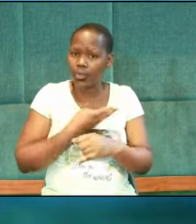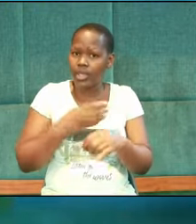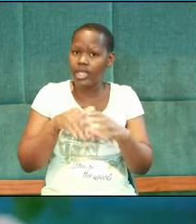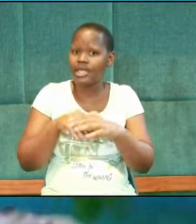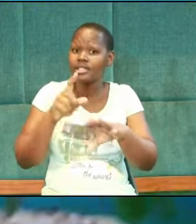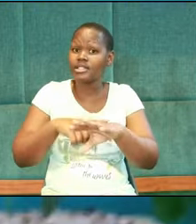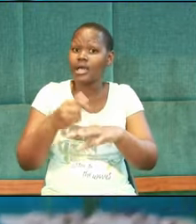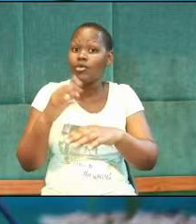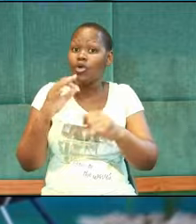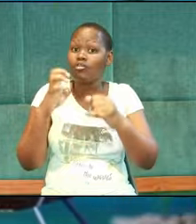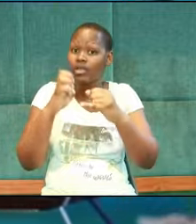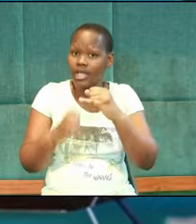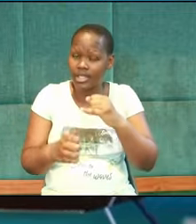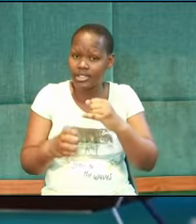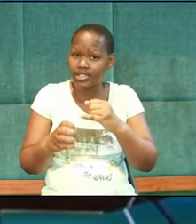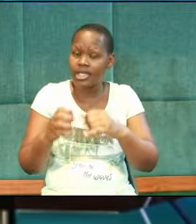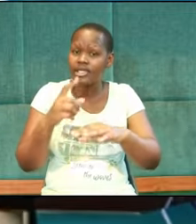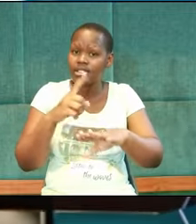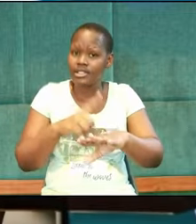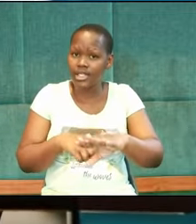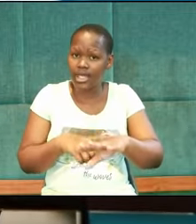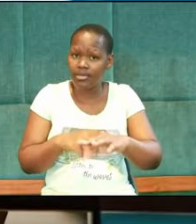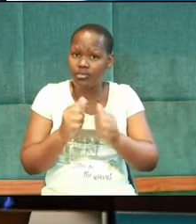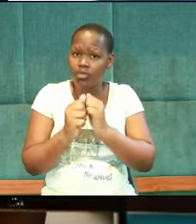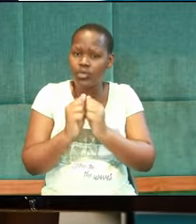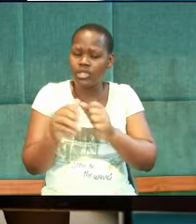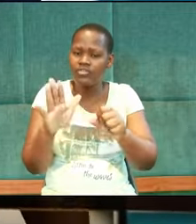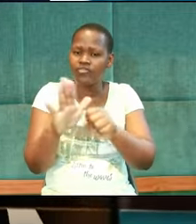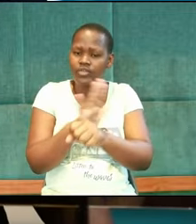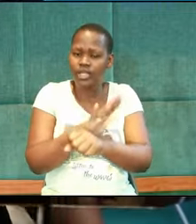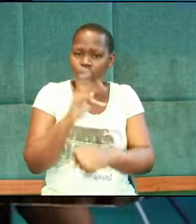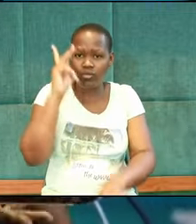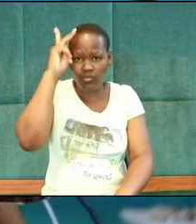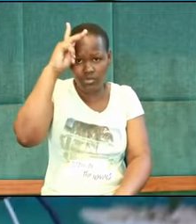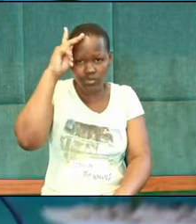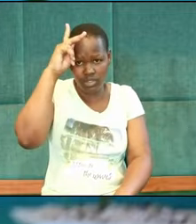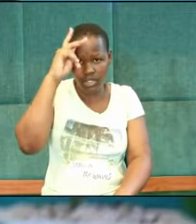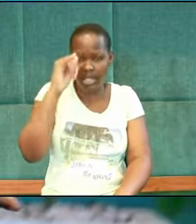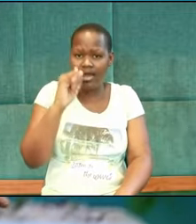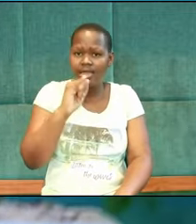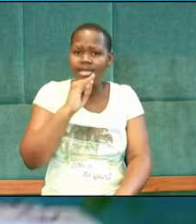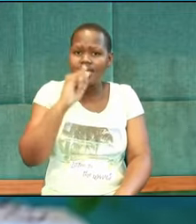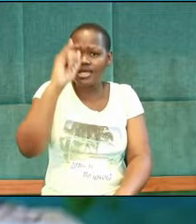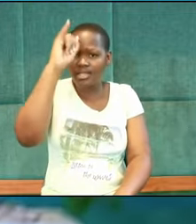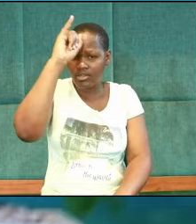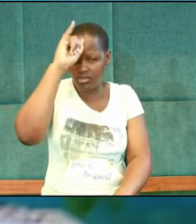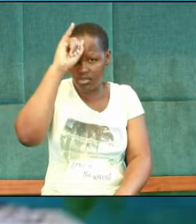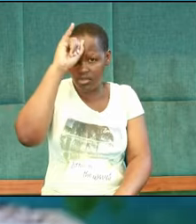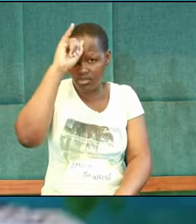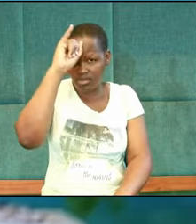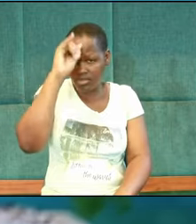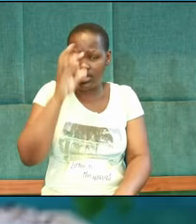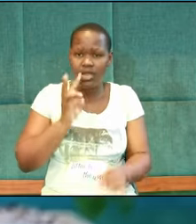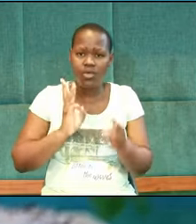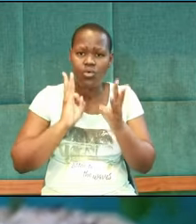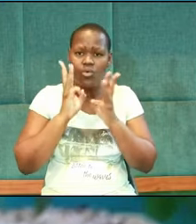end, a time where we are to be filled with knowledge, a time where ignorance is to be dispelled.